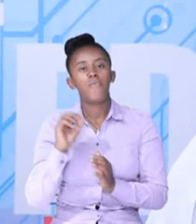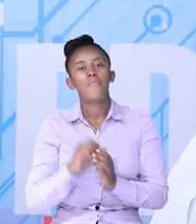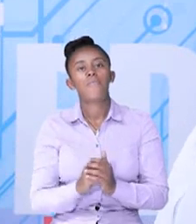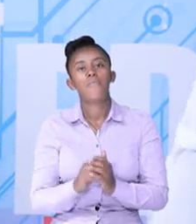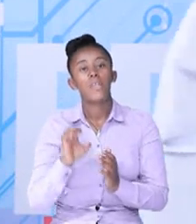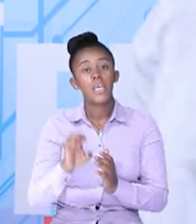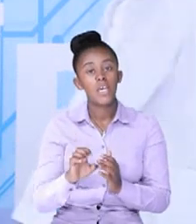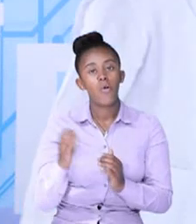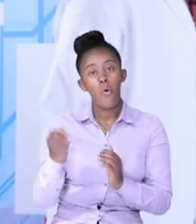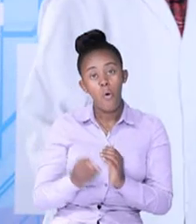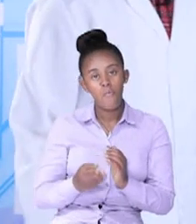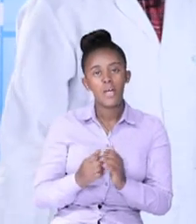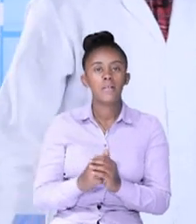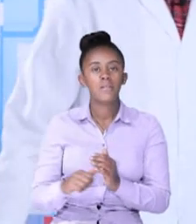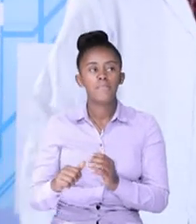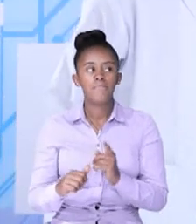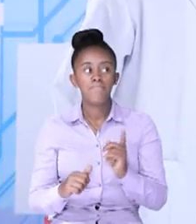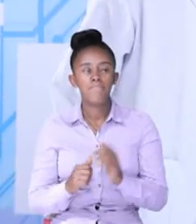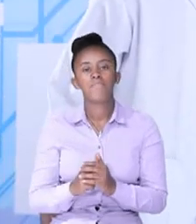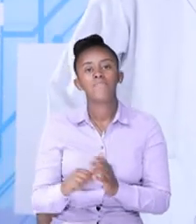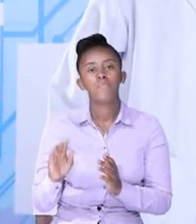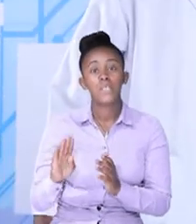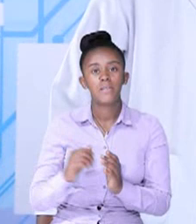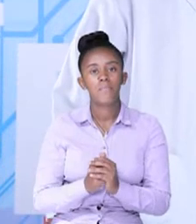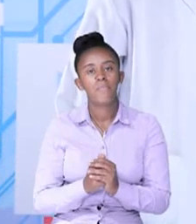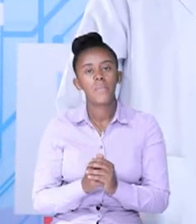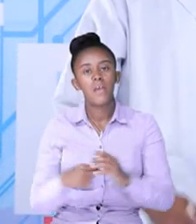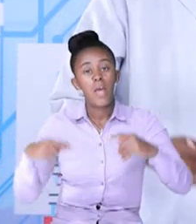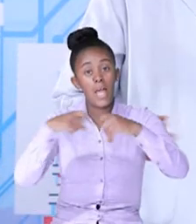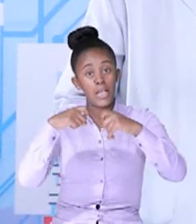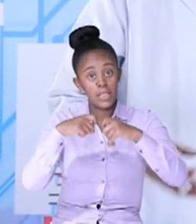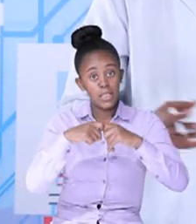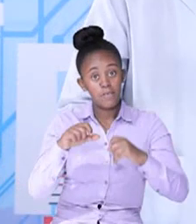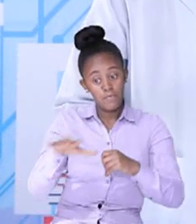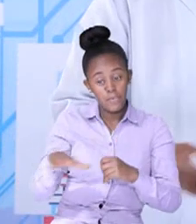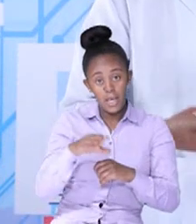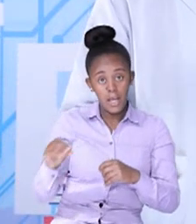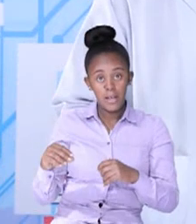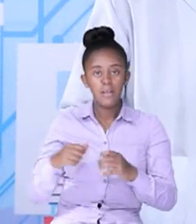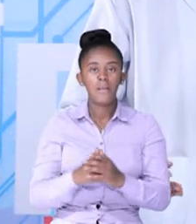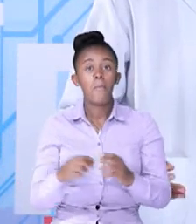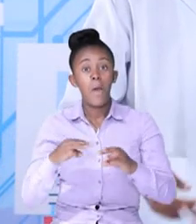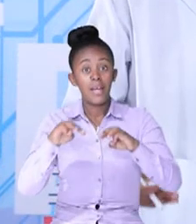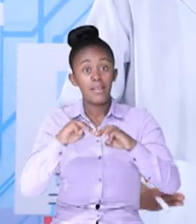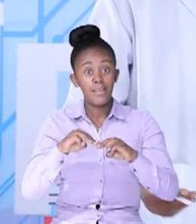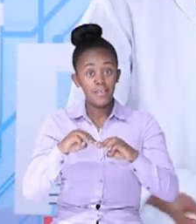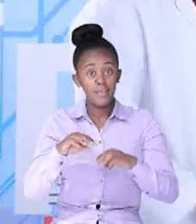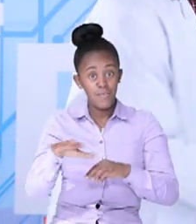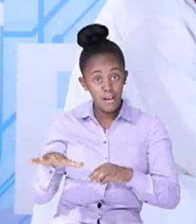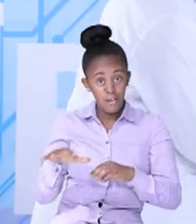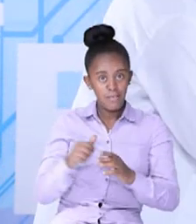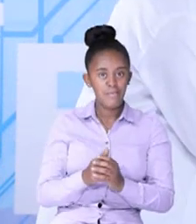E over B. Look at here. Electric field and magnetic field are directly controllable and measurable